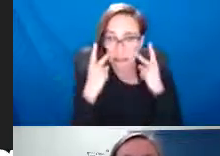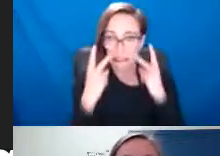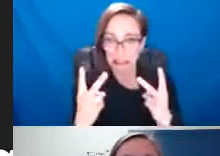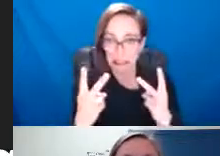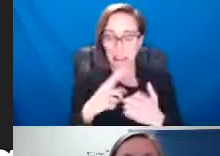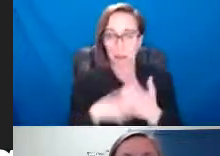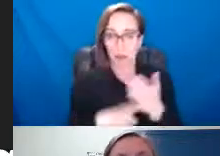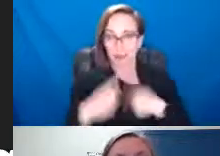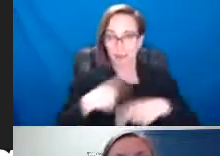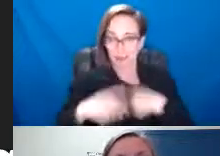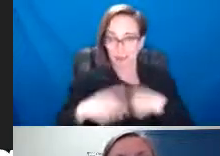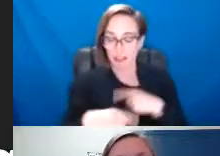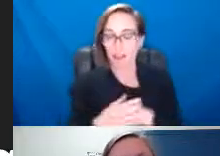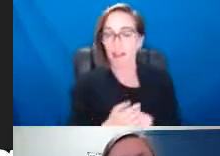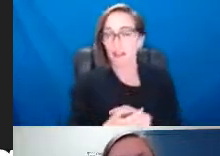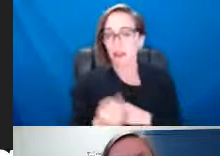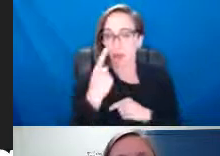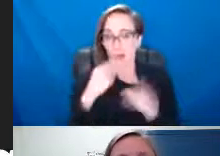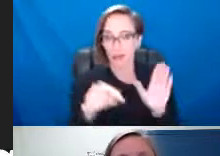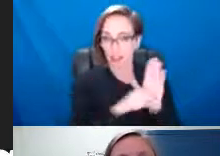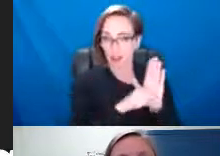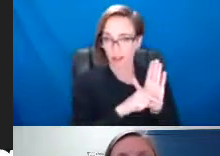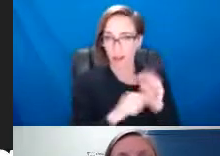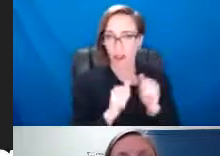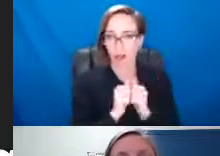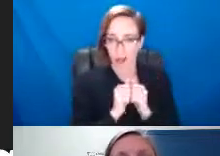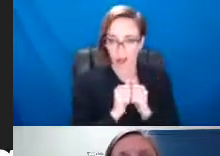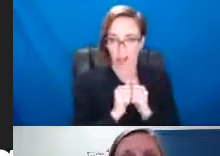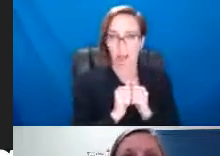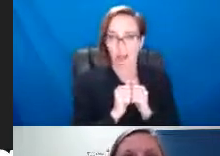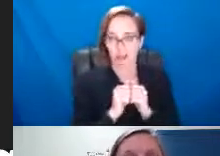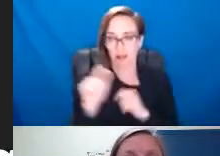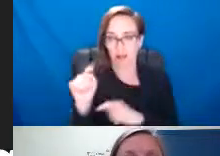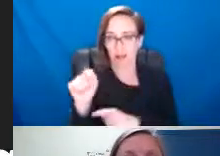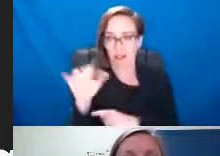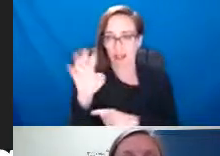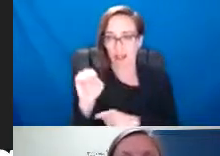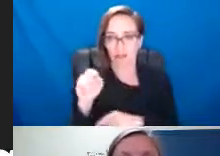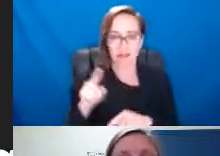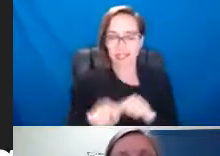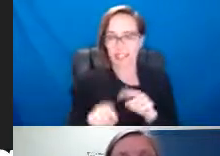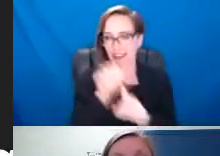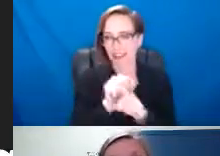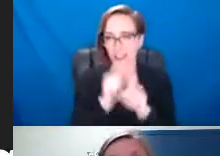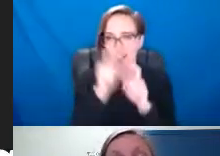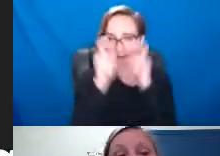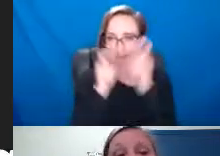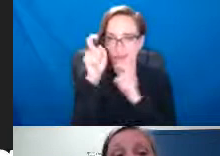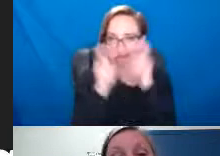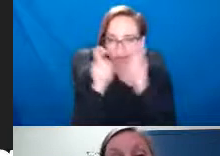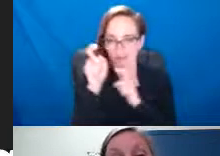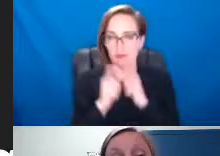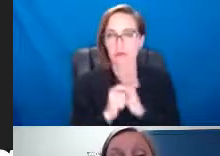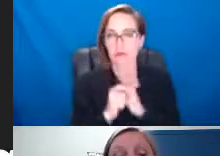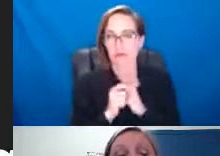The downfall with tactile communication is that there's no facial expression. The interpreter has to add that